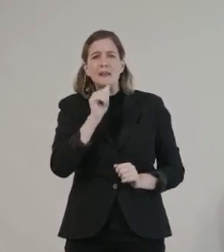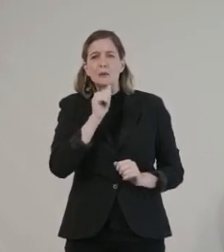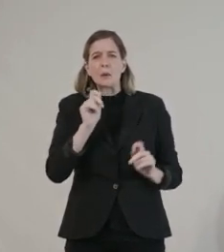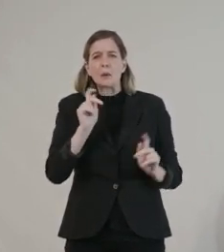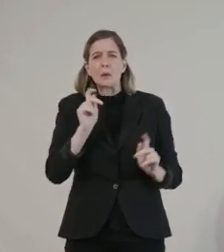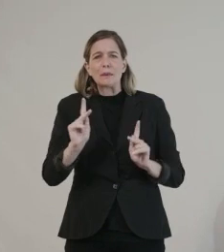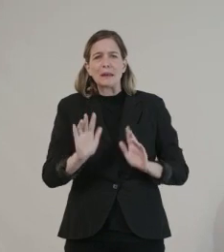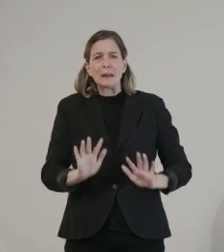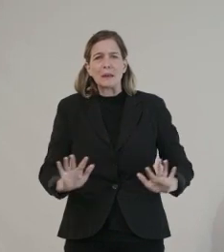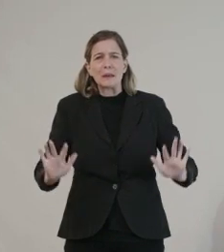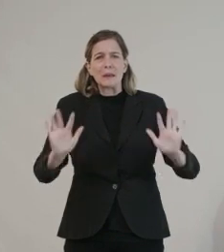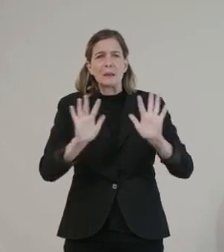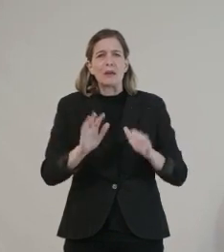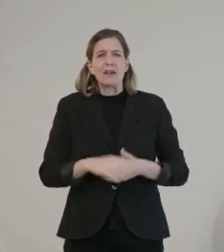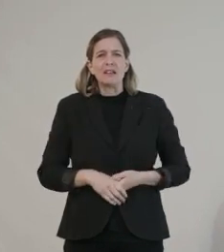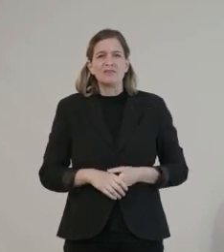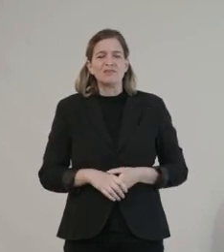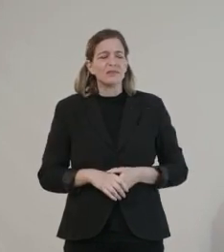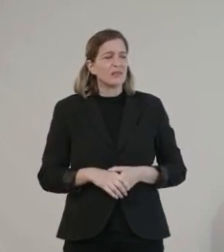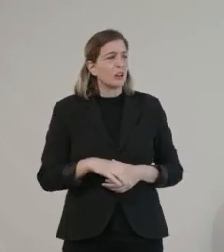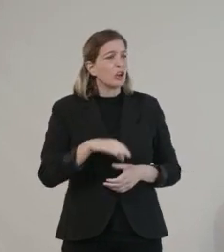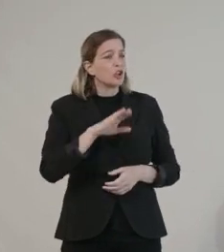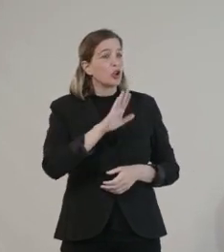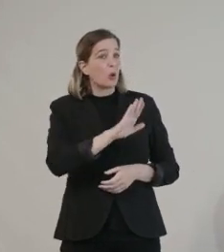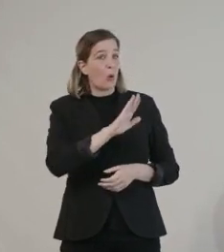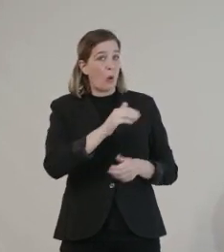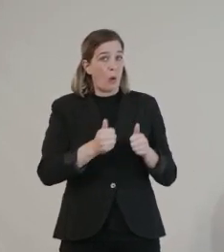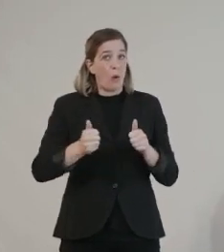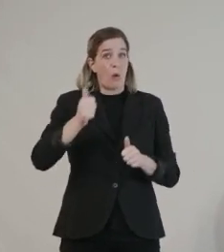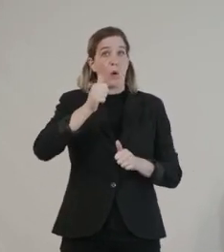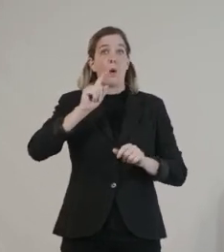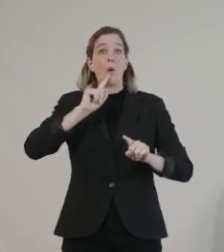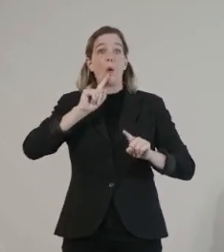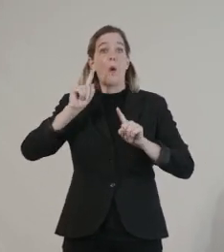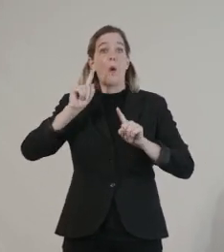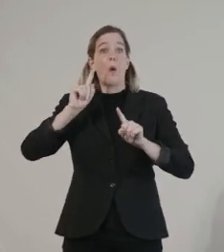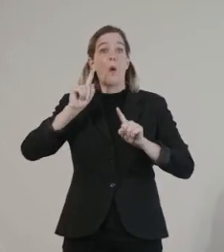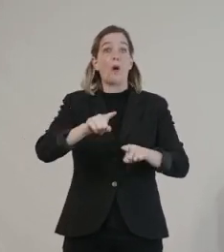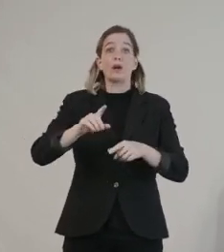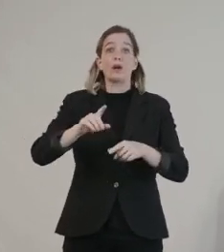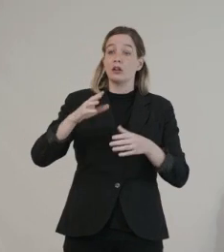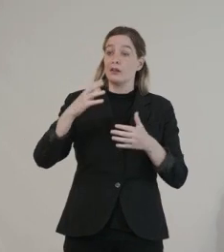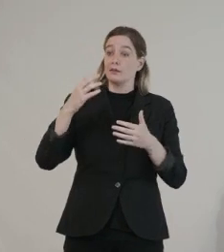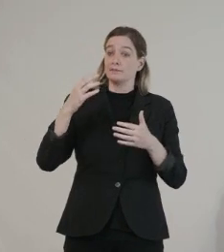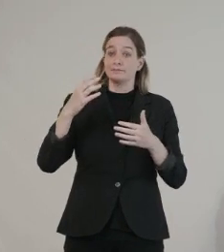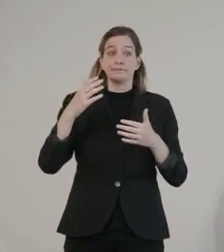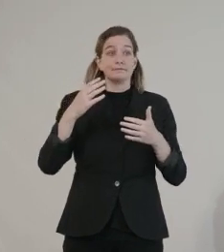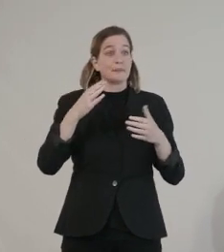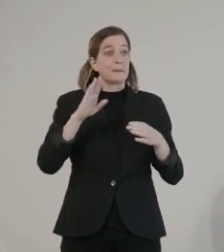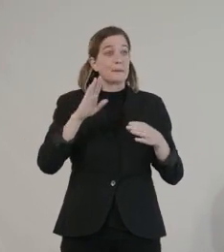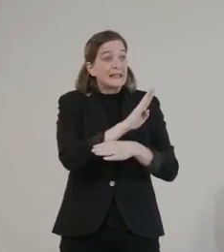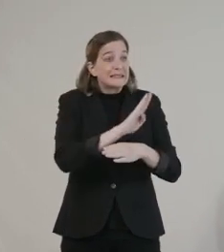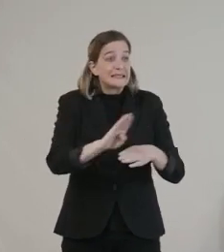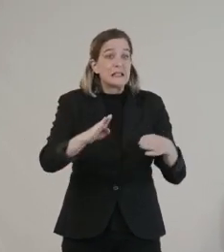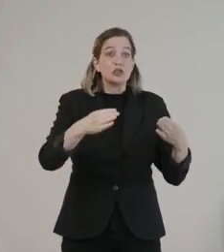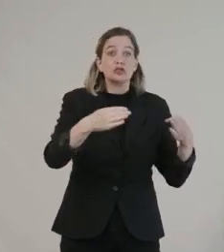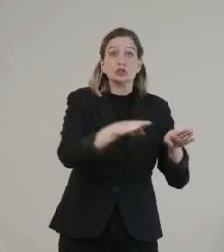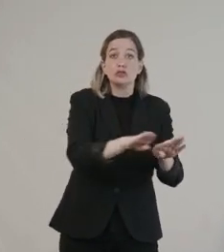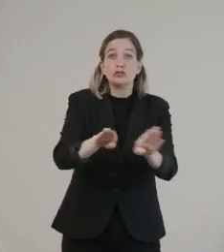orders, business orders, your stay-at-home orders on May 1st? So let me address this